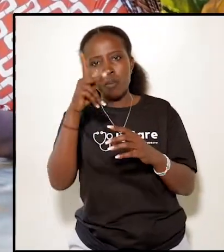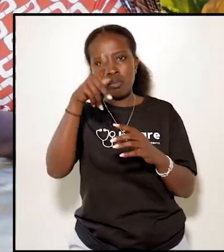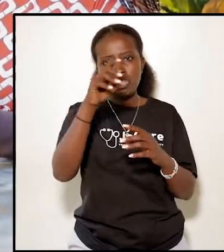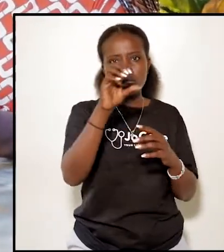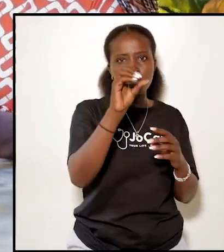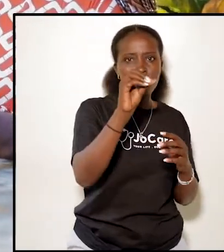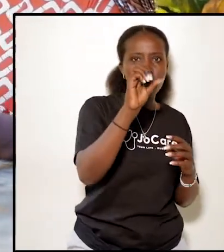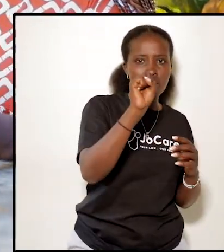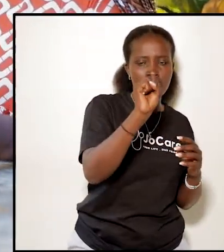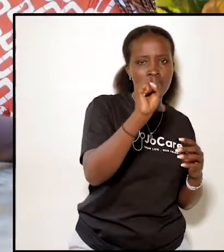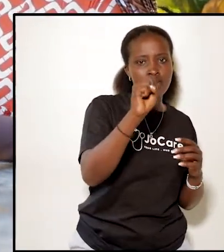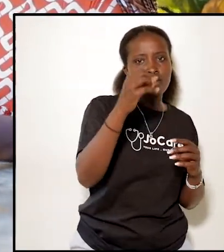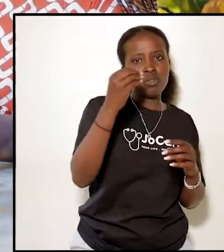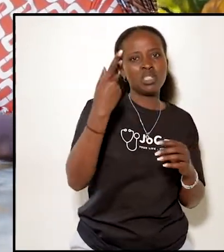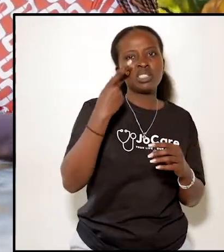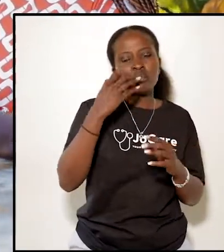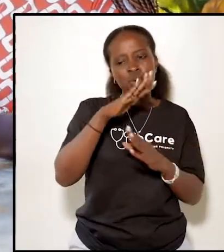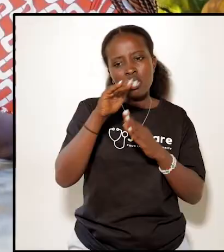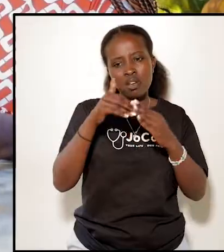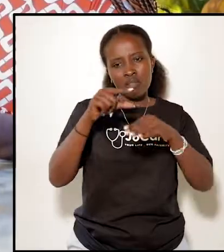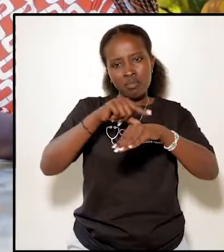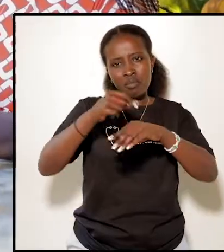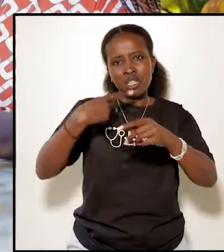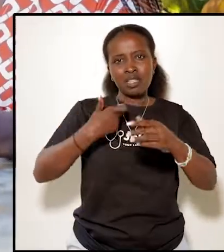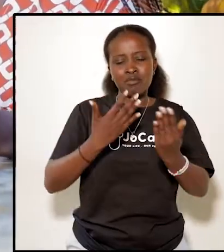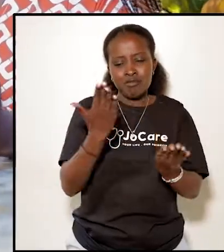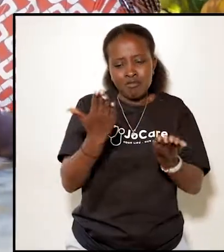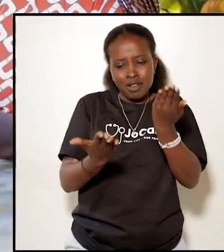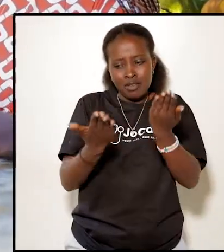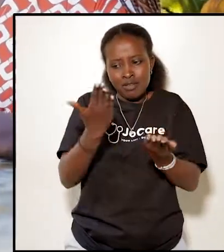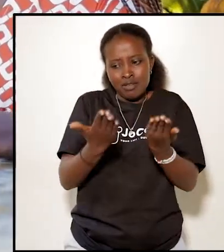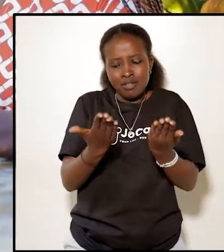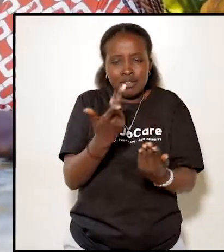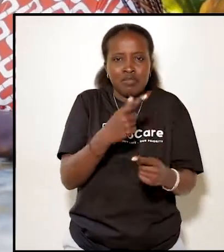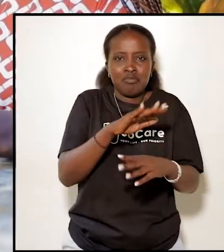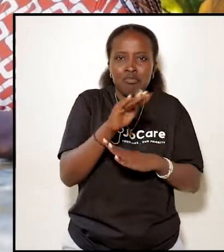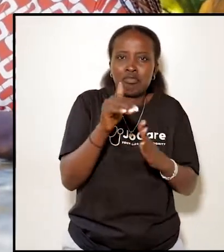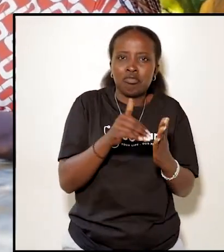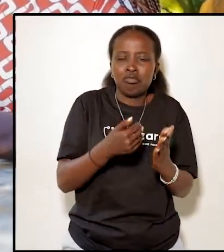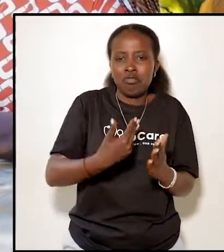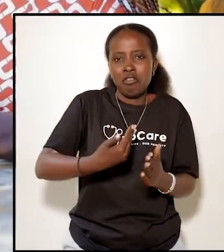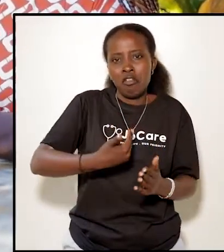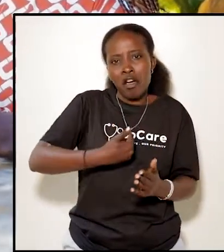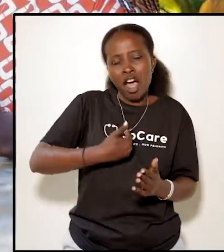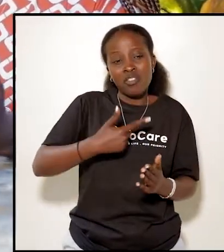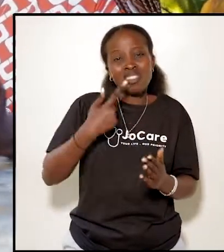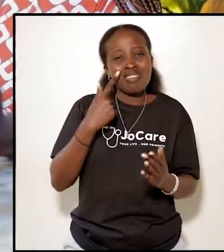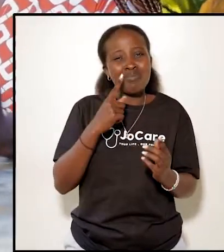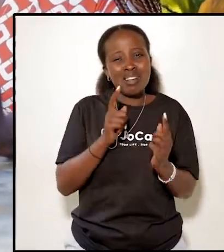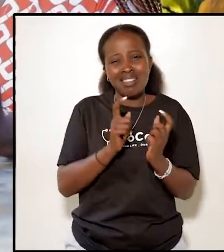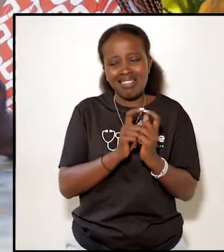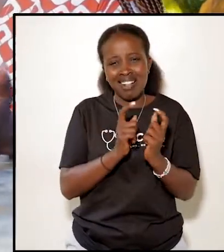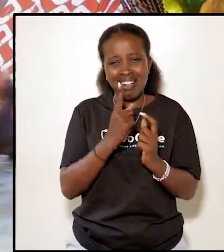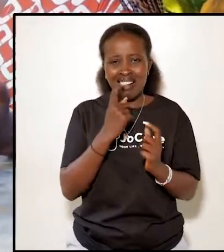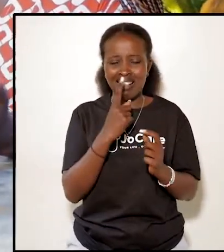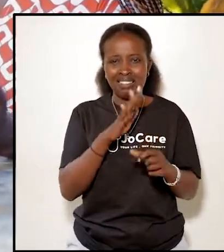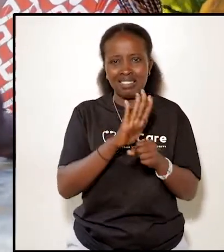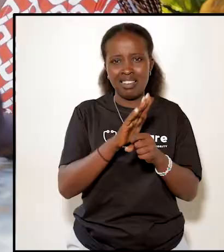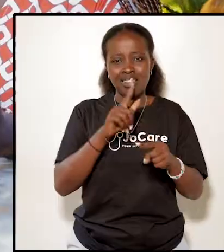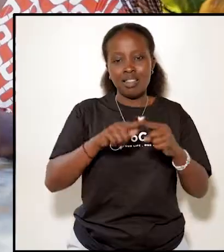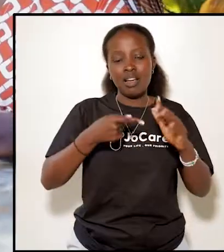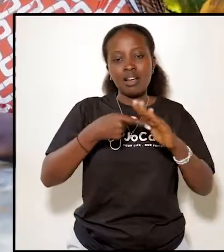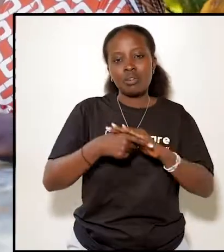have these hormonal imbalances, Okay. acne. We may also have pain, Sure. though